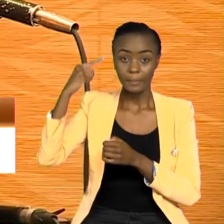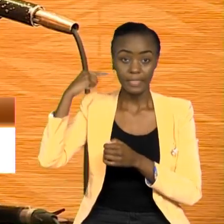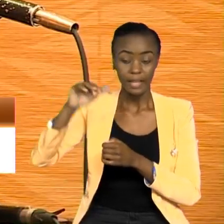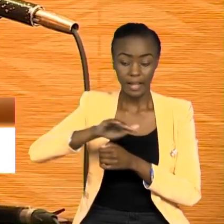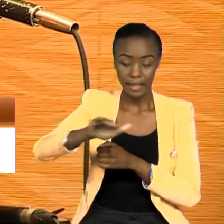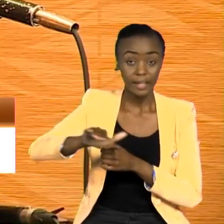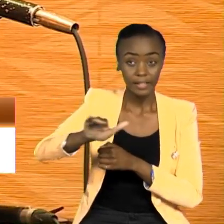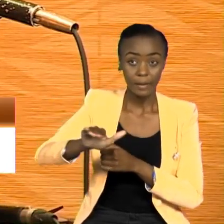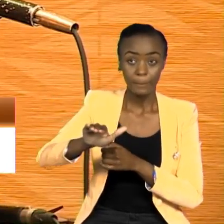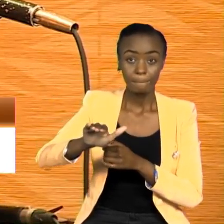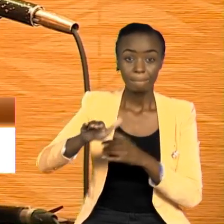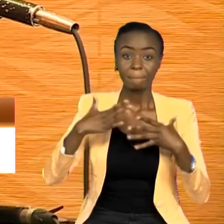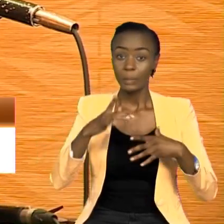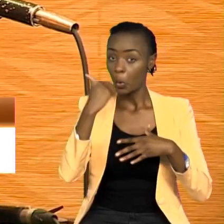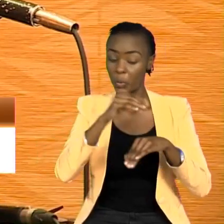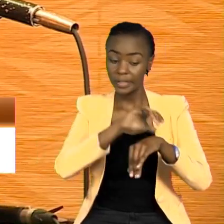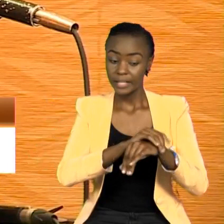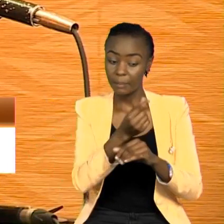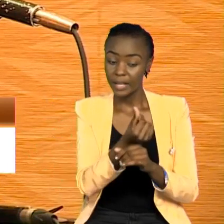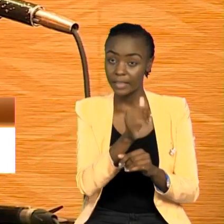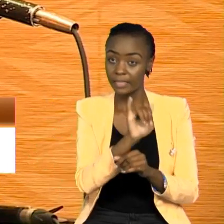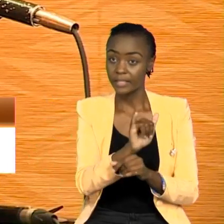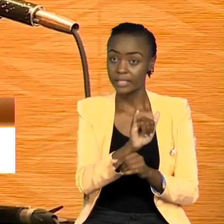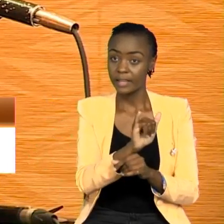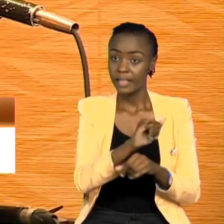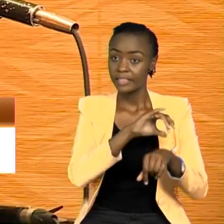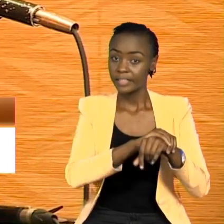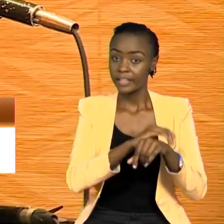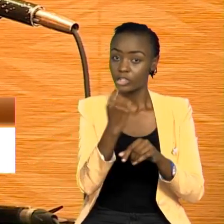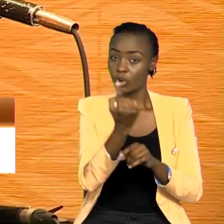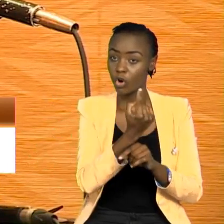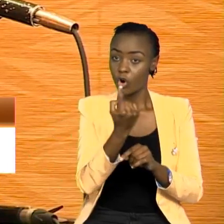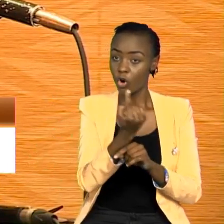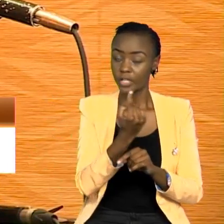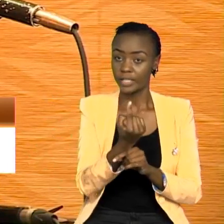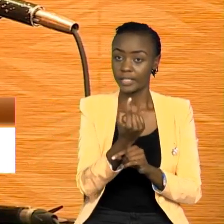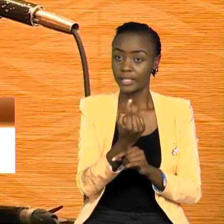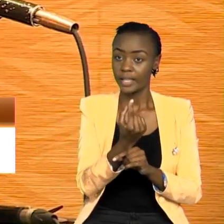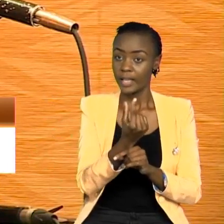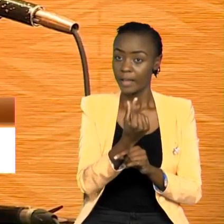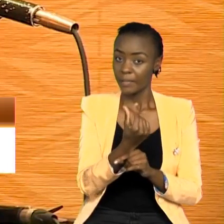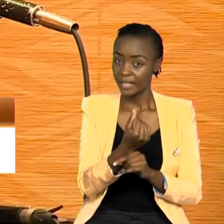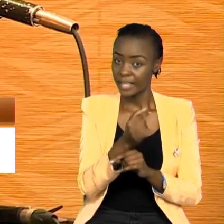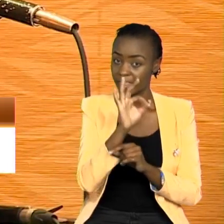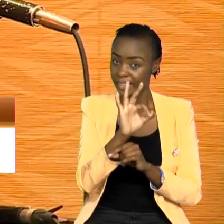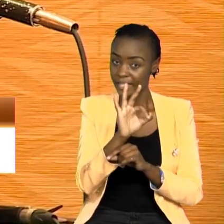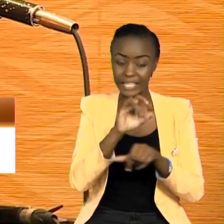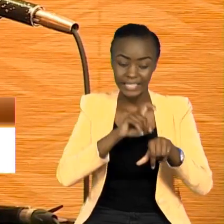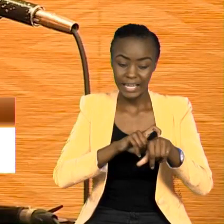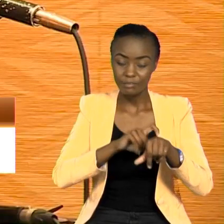most of those who received the cash transfers received the transfers only thrice or four times.